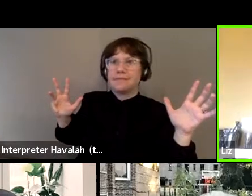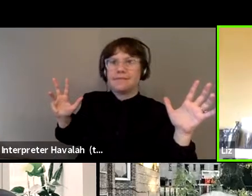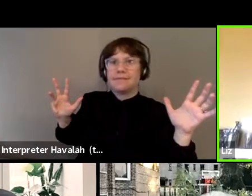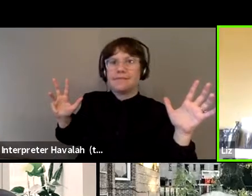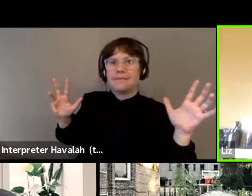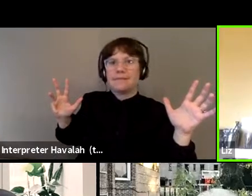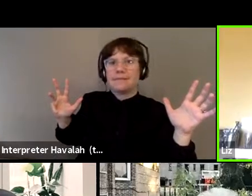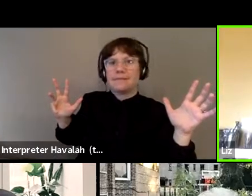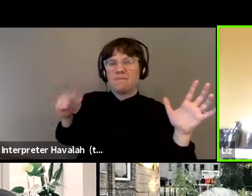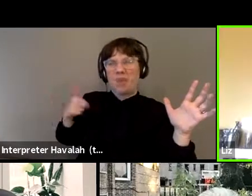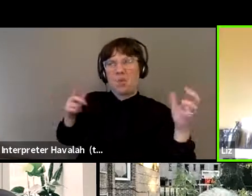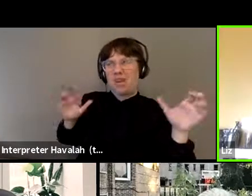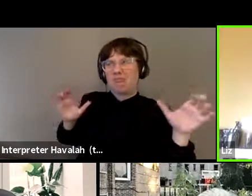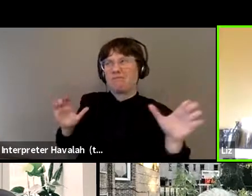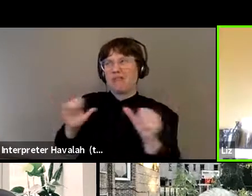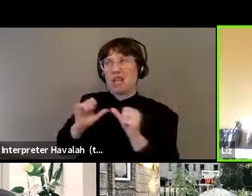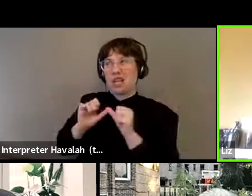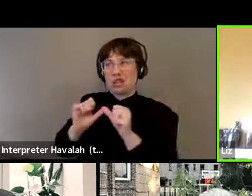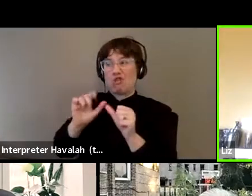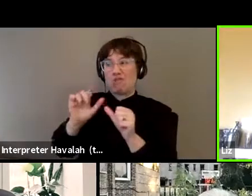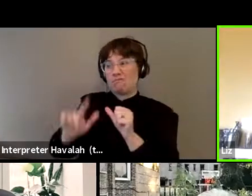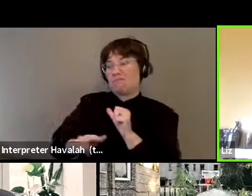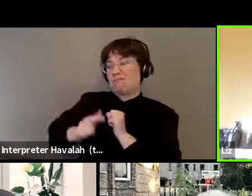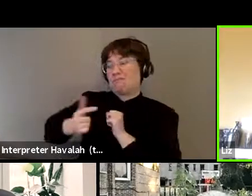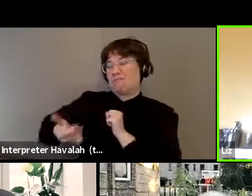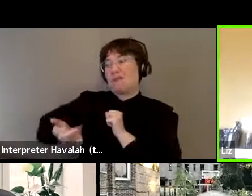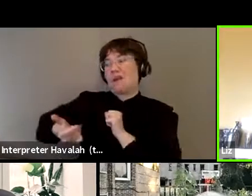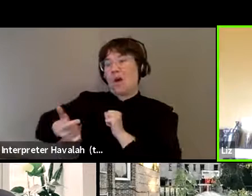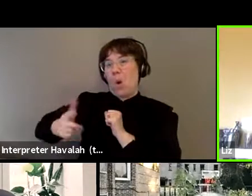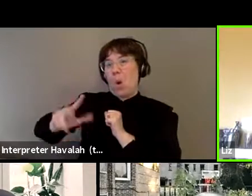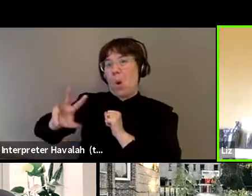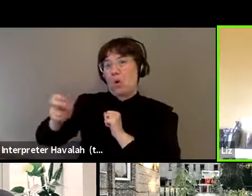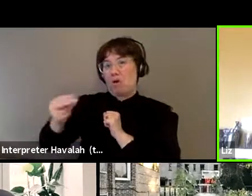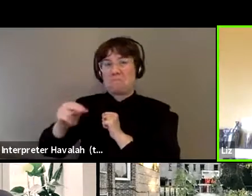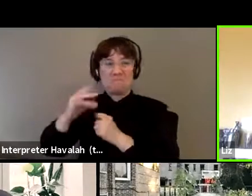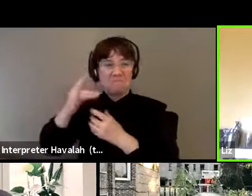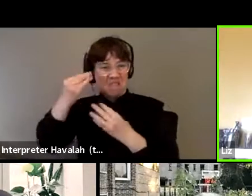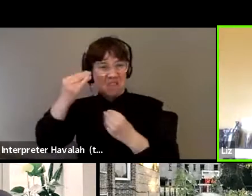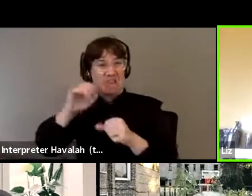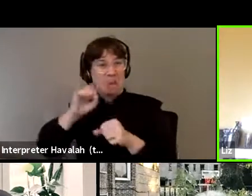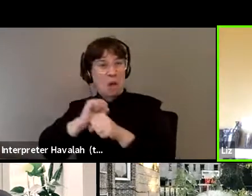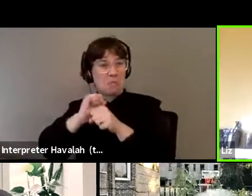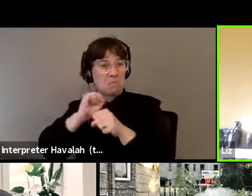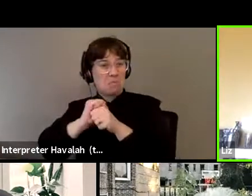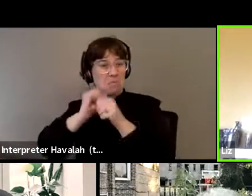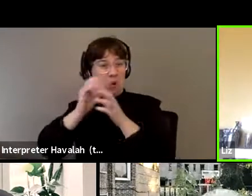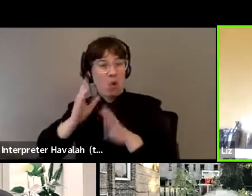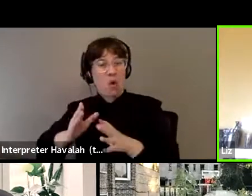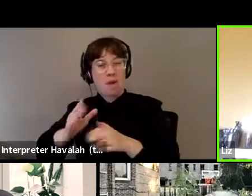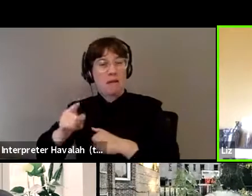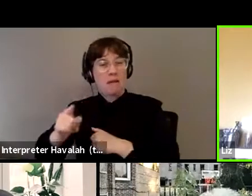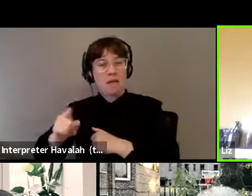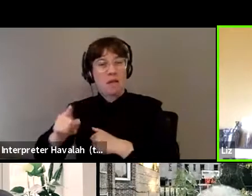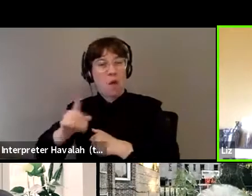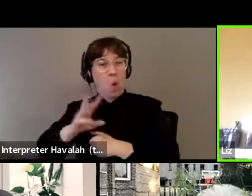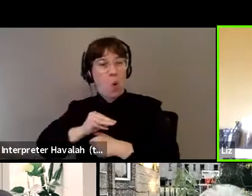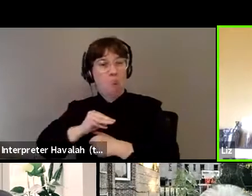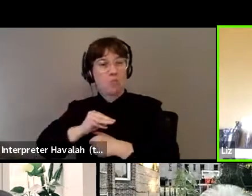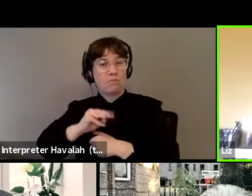how I want to continue. I want to kind of transfer the ownership. I would consider like an employee owned model for sure.